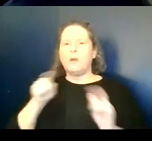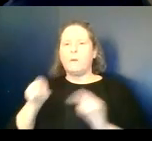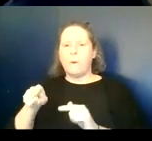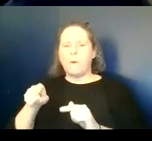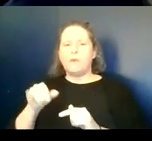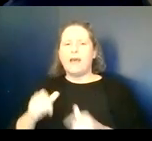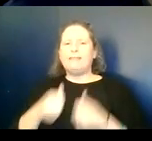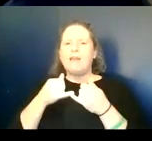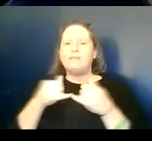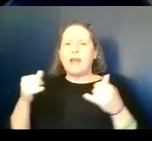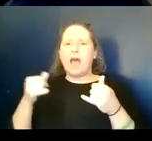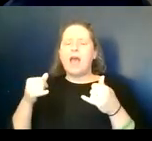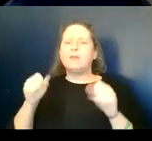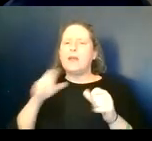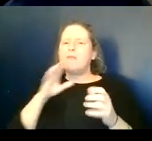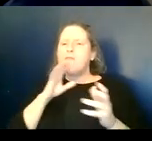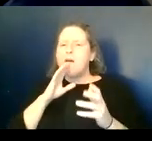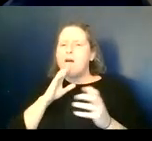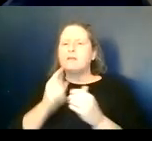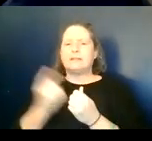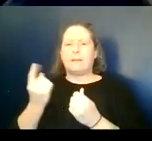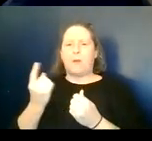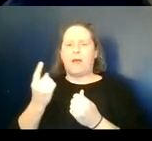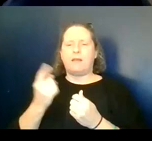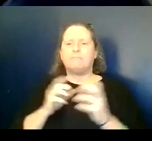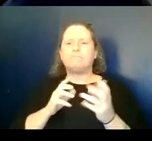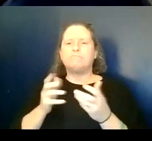could talk to somebody,